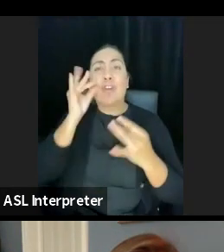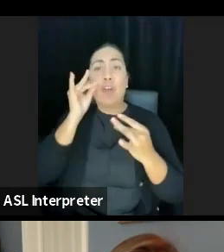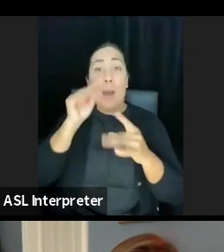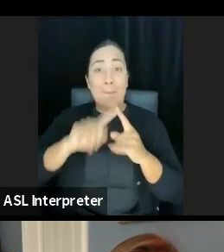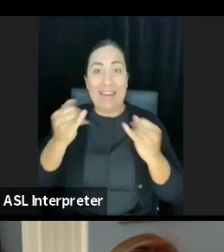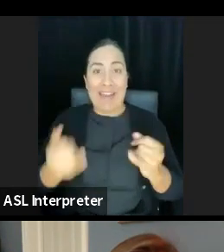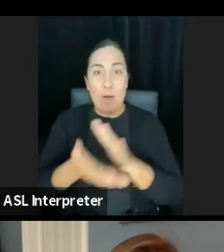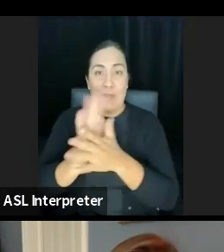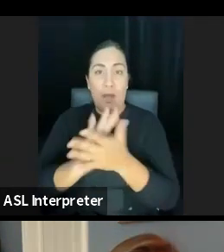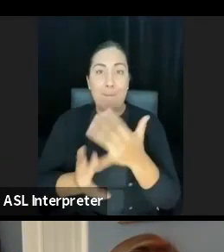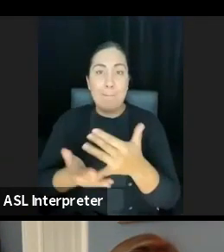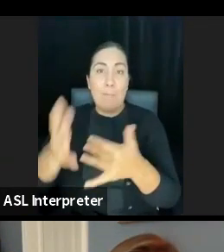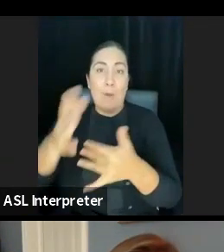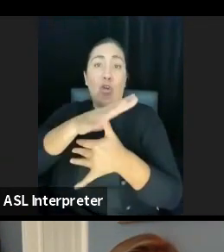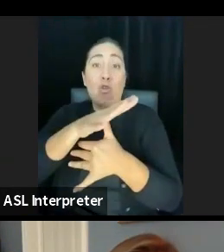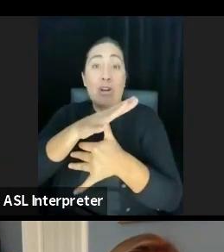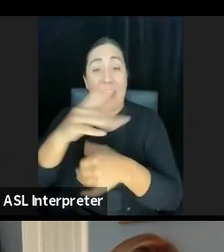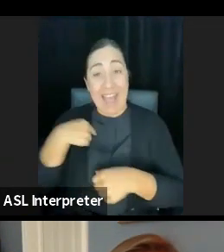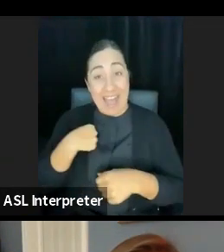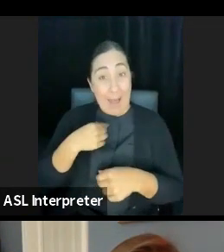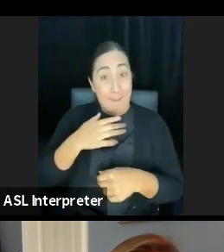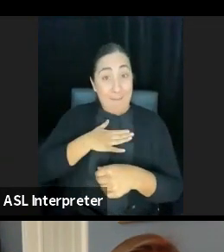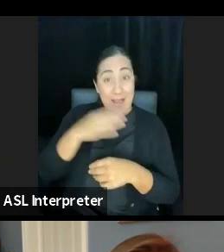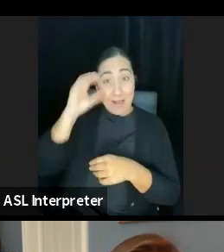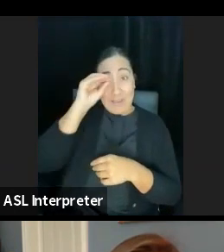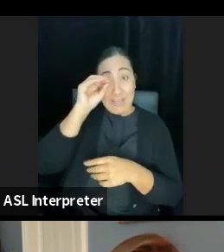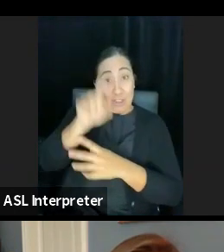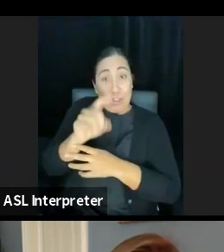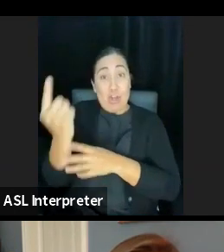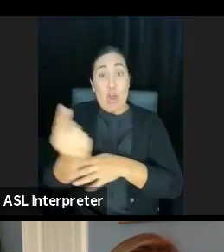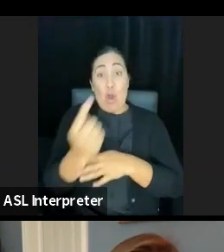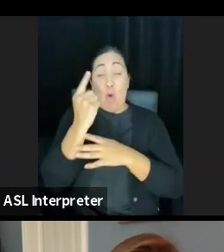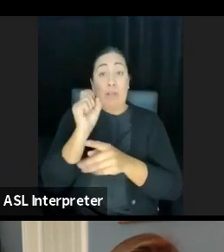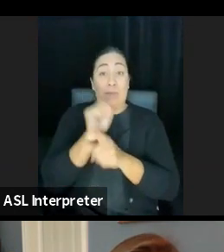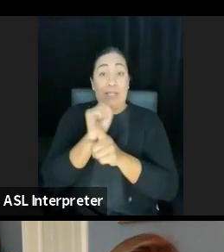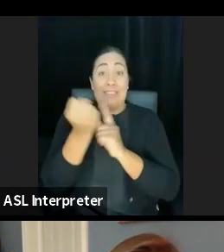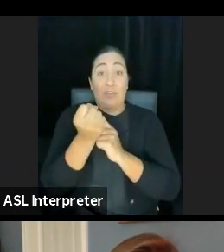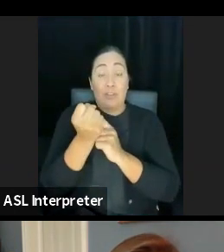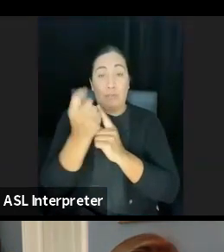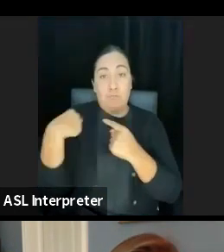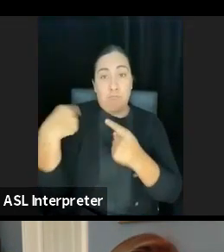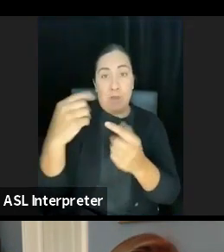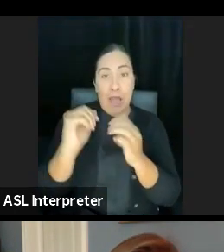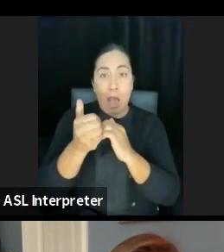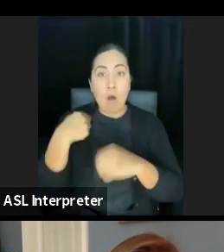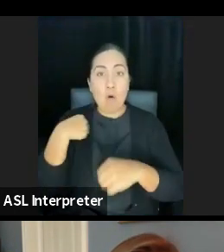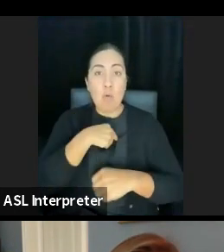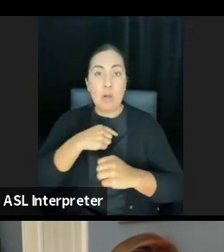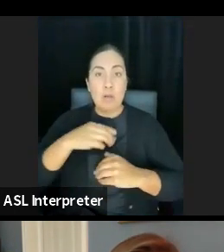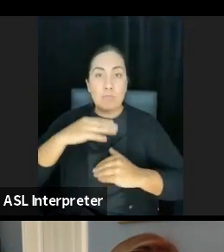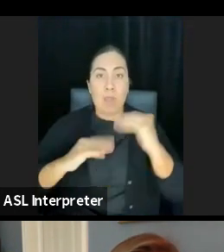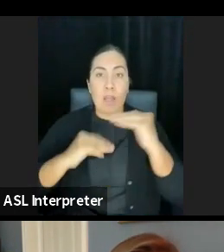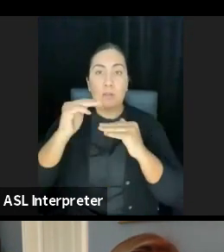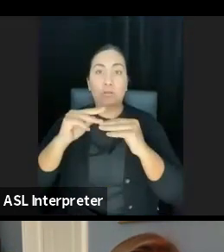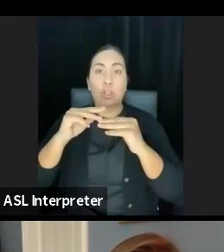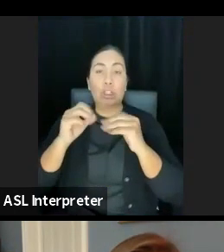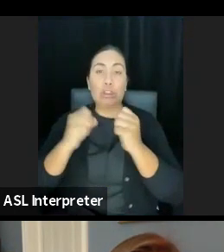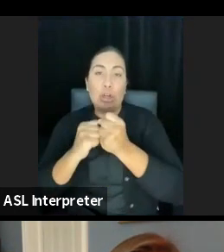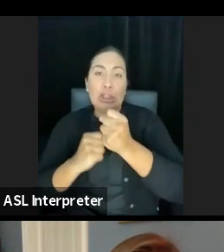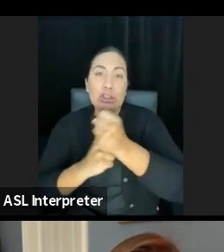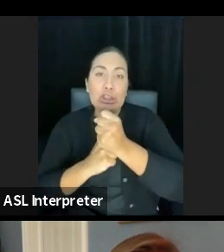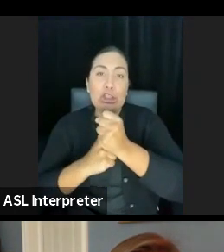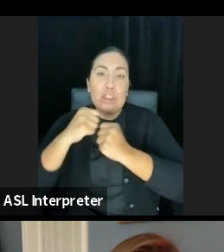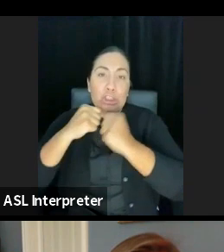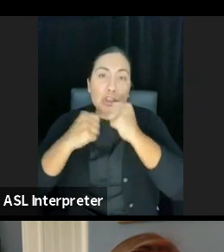I think that should always be the case of how we build structures and go about how we think about engaging with people.